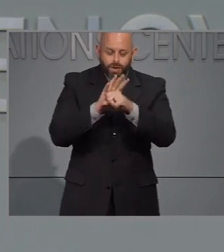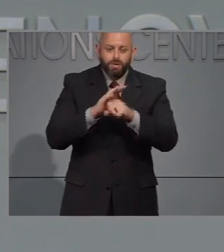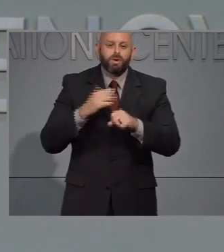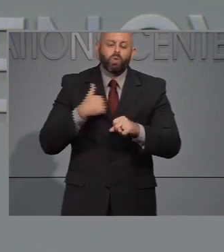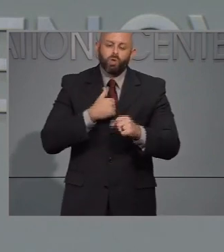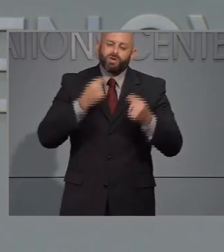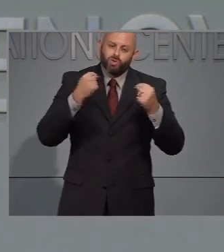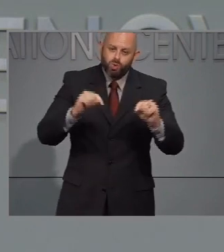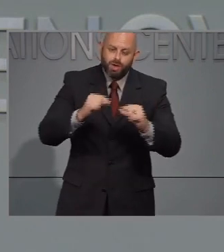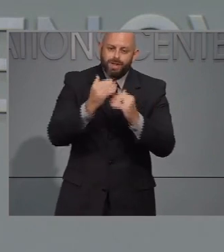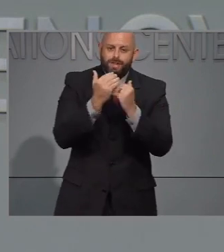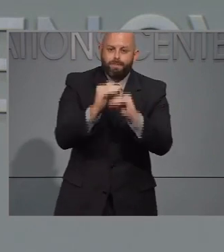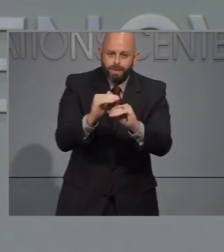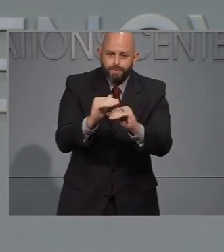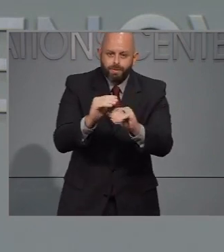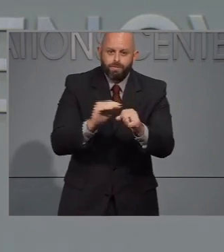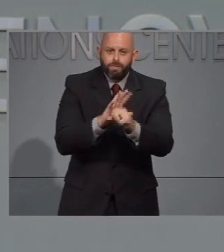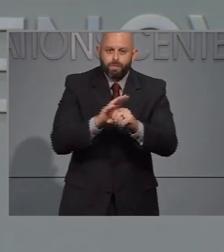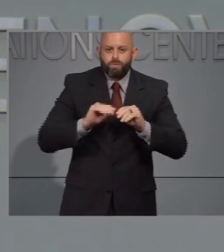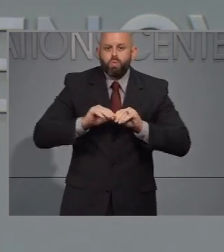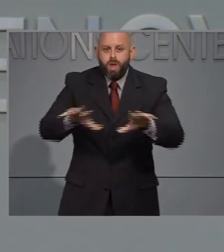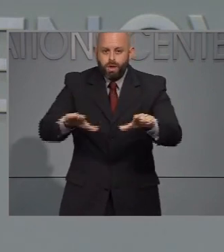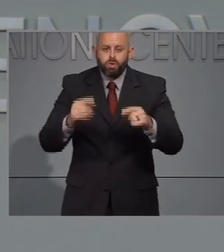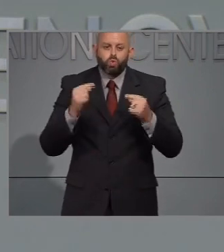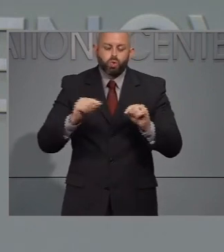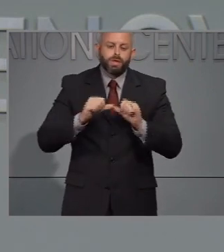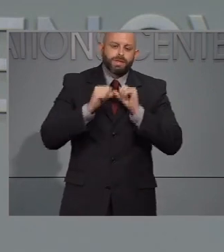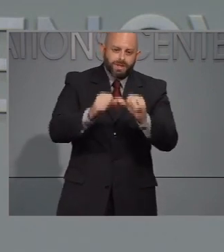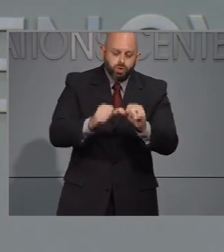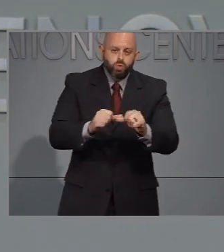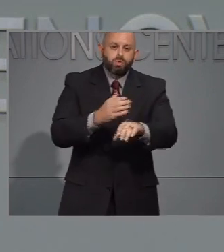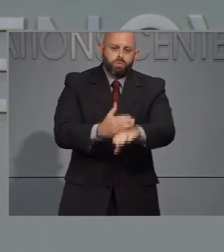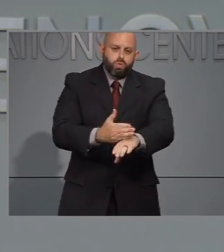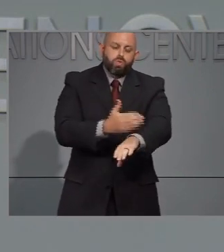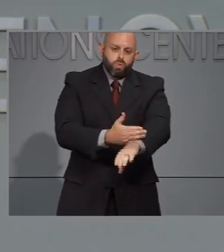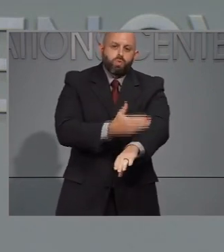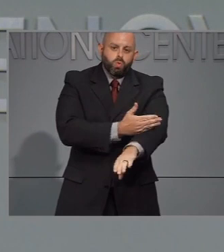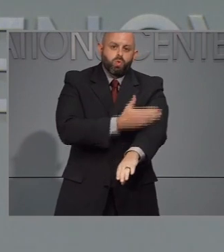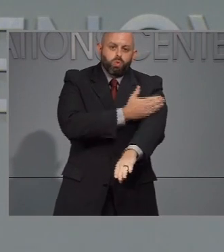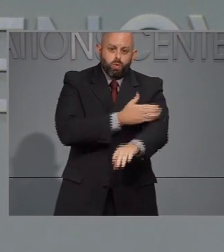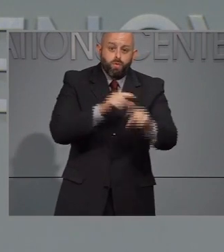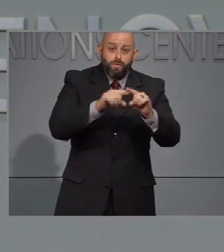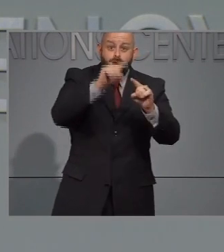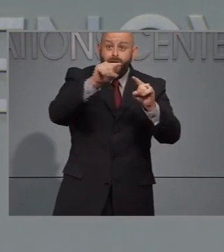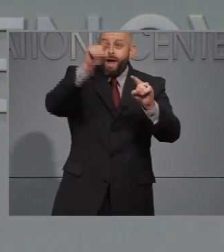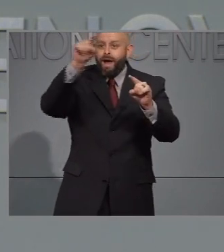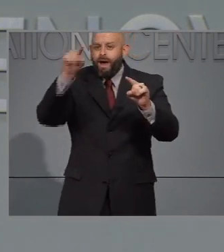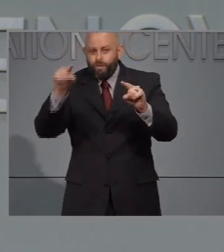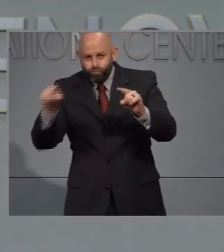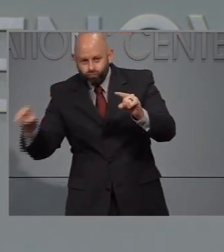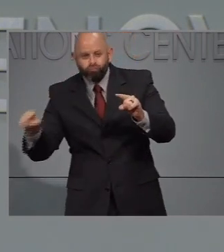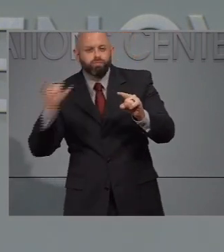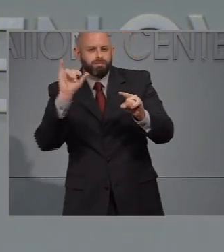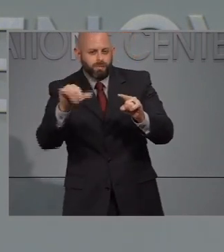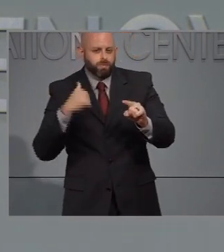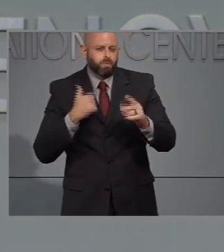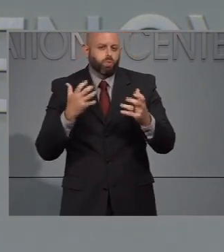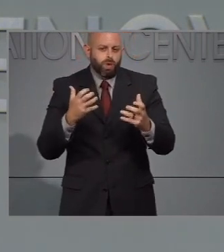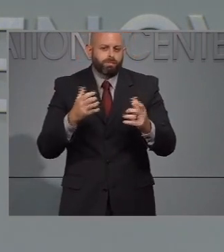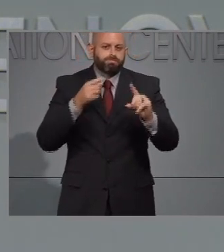virus level low, to continue the progress that we are seeing as our numbers start to stabilize. Thanks.